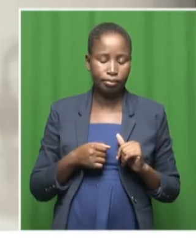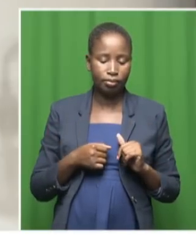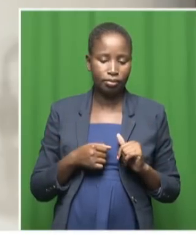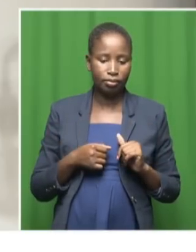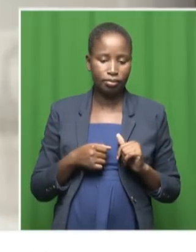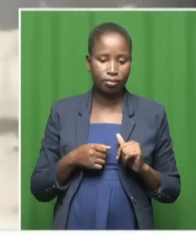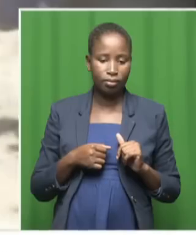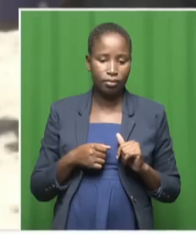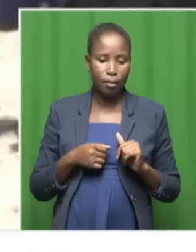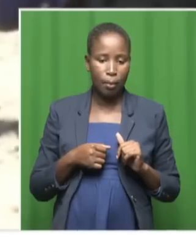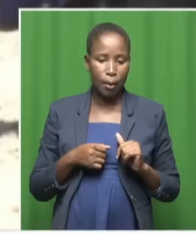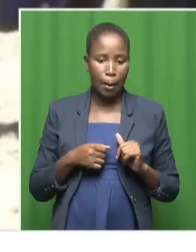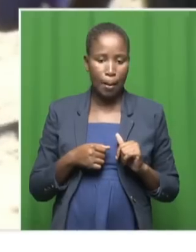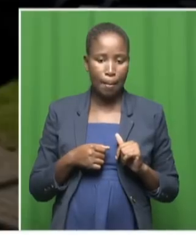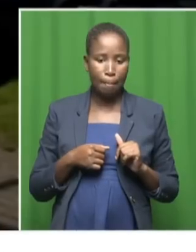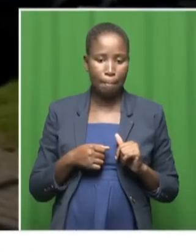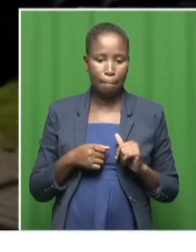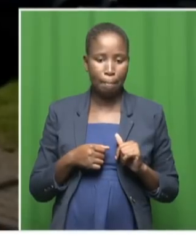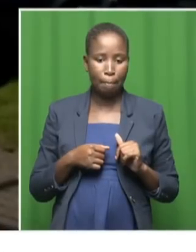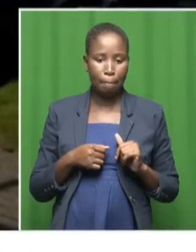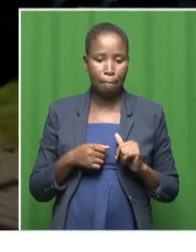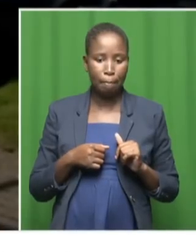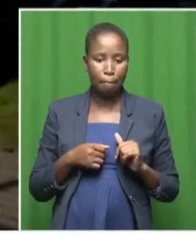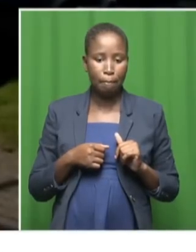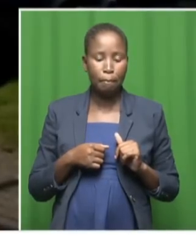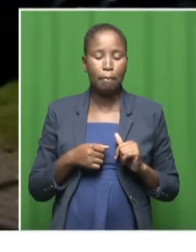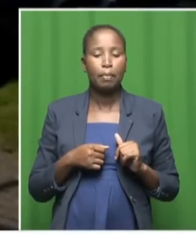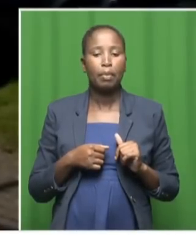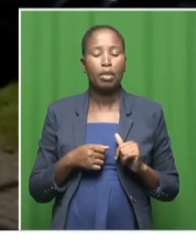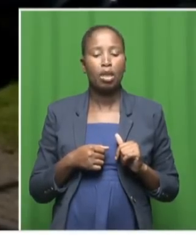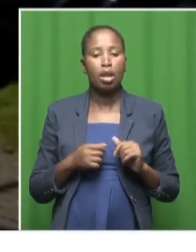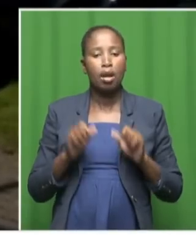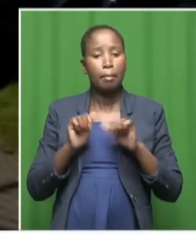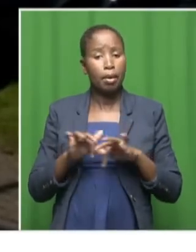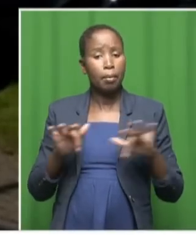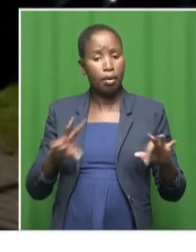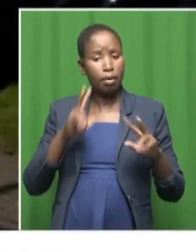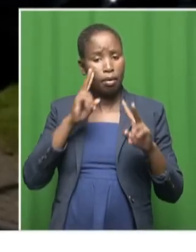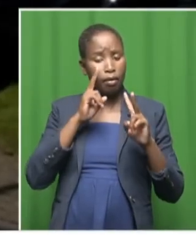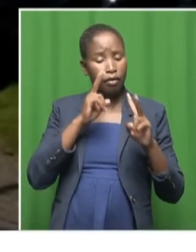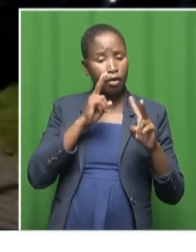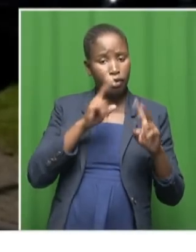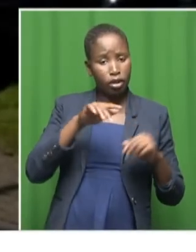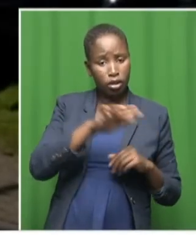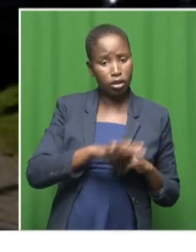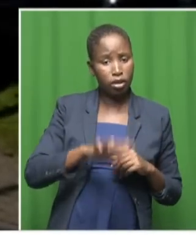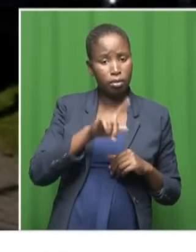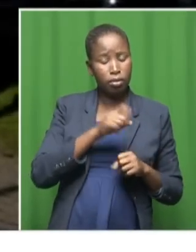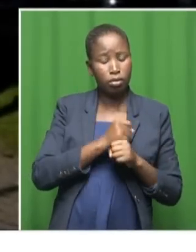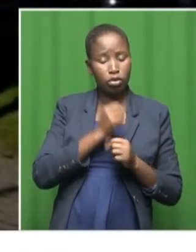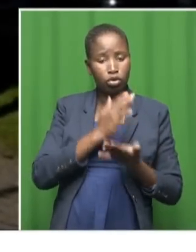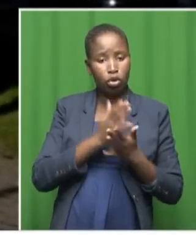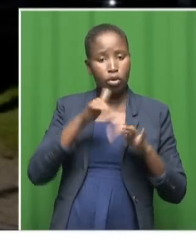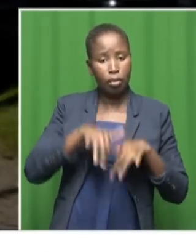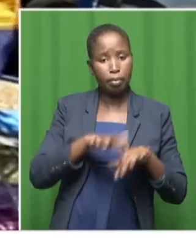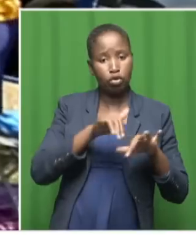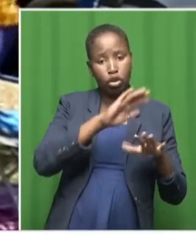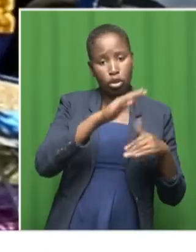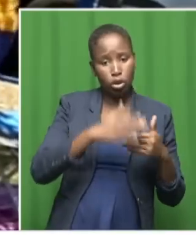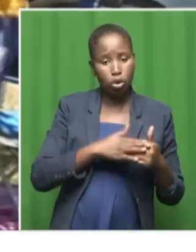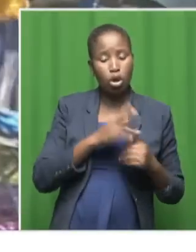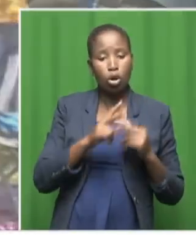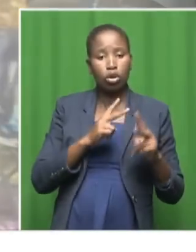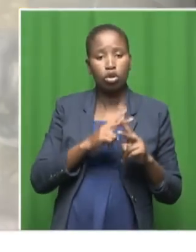the beach with signage and alert Cape Townians and visitors to the fact that the beach is then closed. We also have law